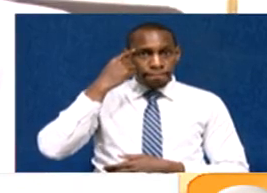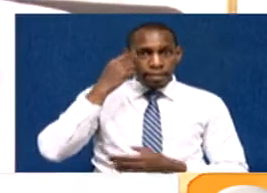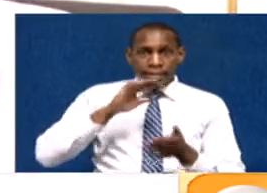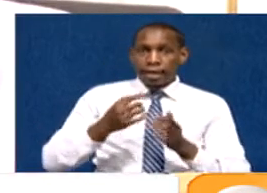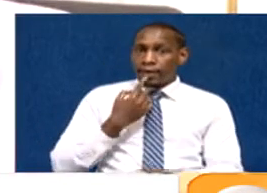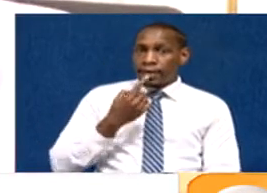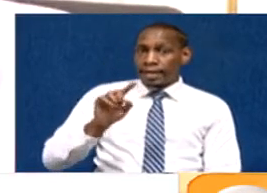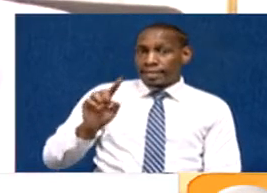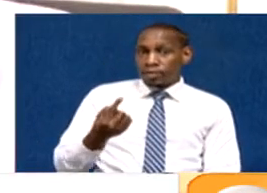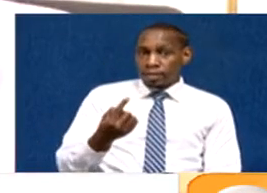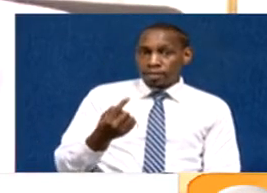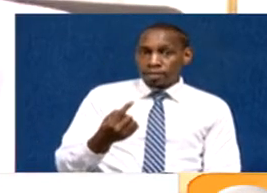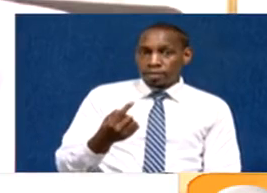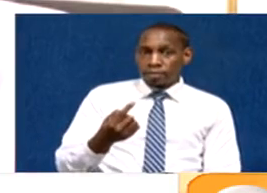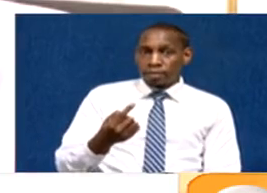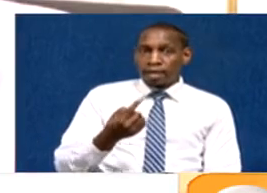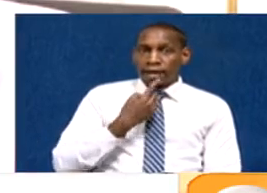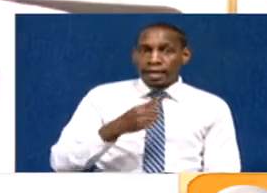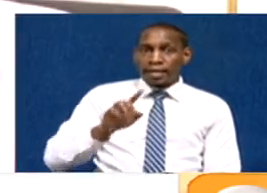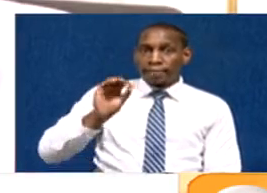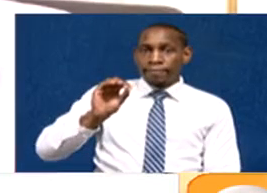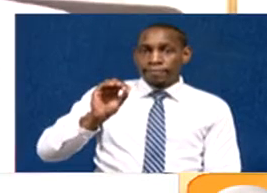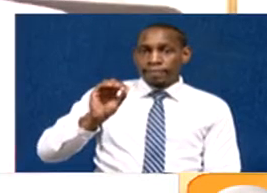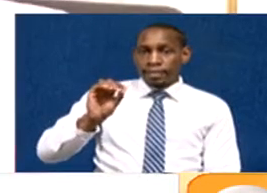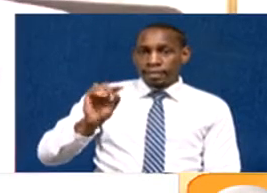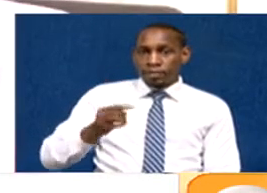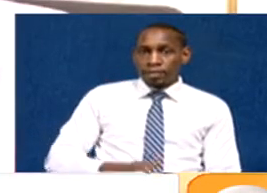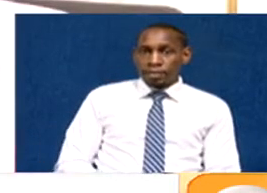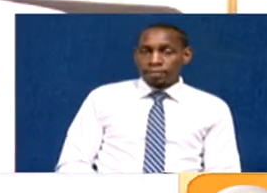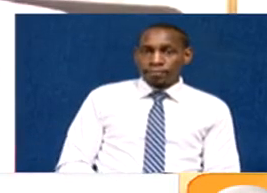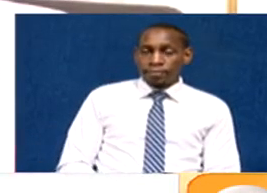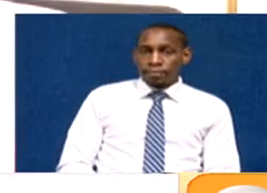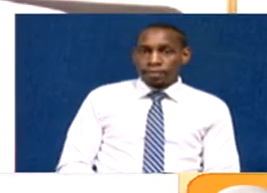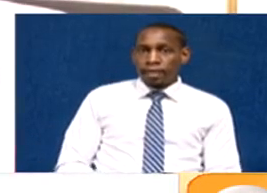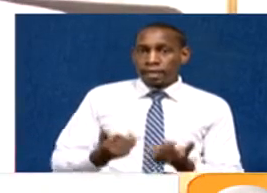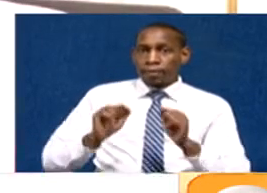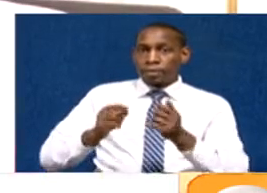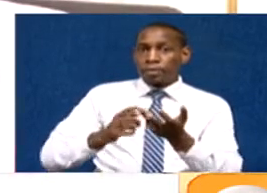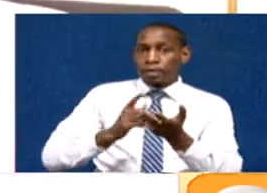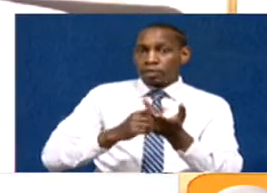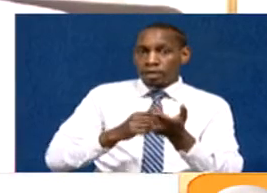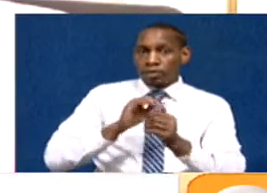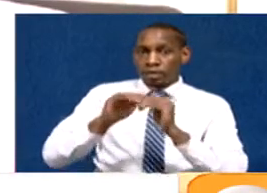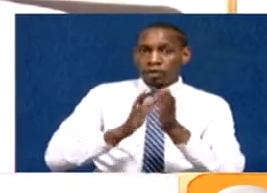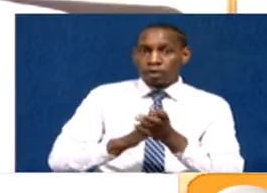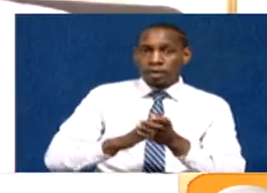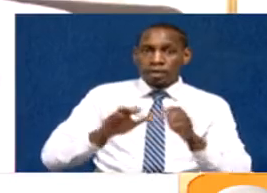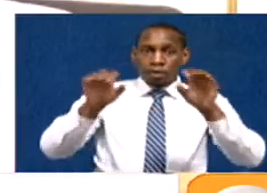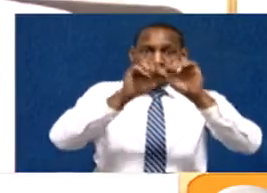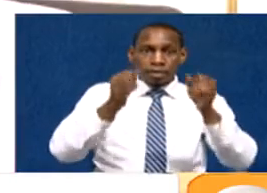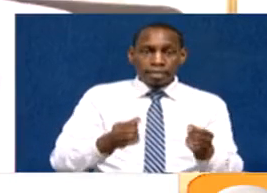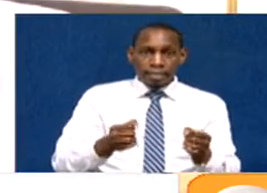more than 100,000, actually about 150,000 to meter one transformer, so you can do the math for all the